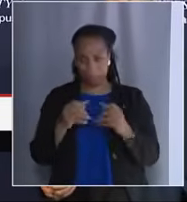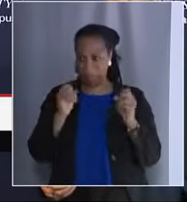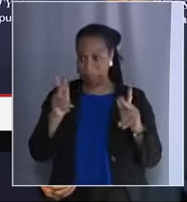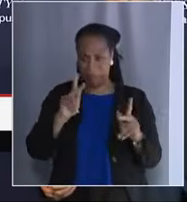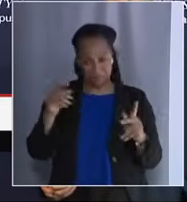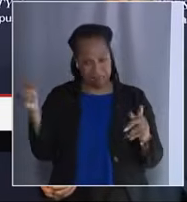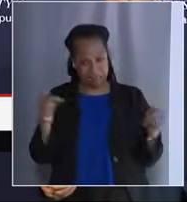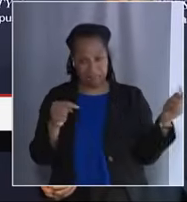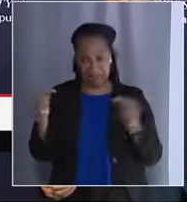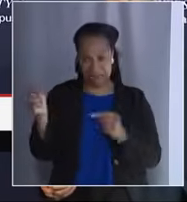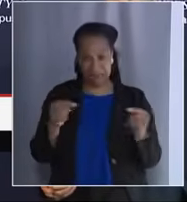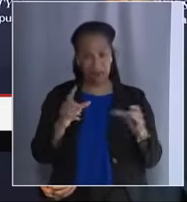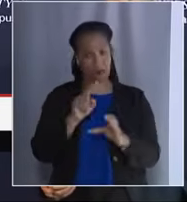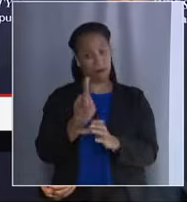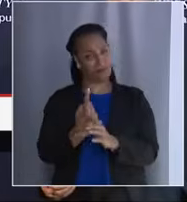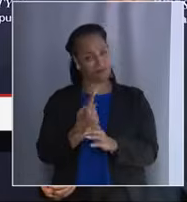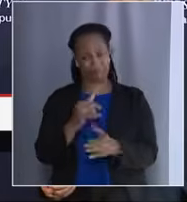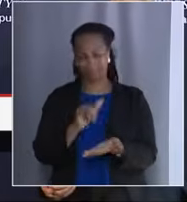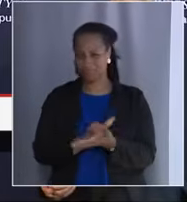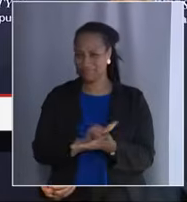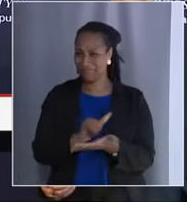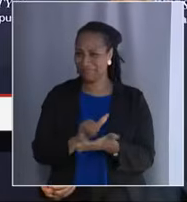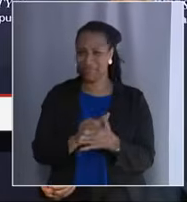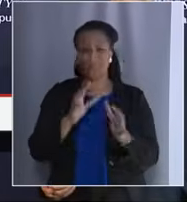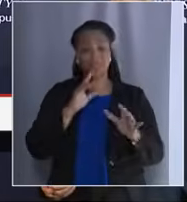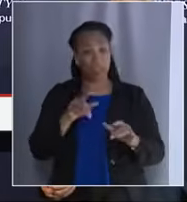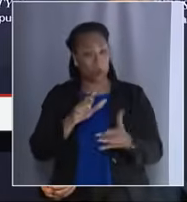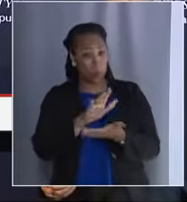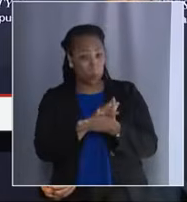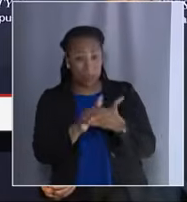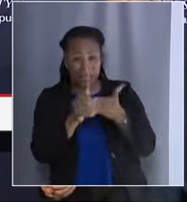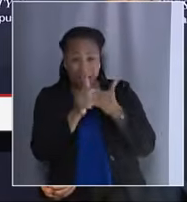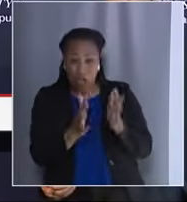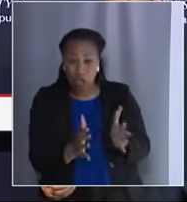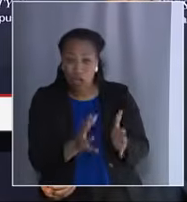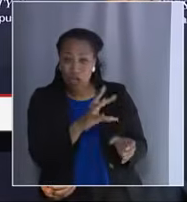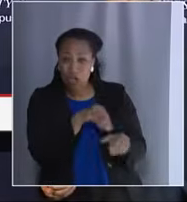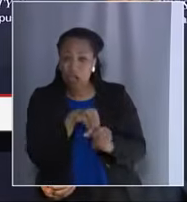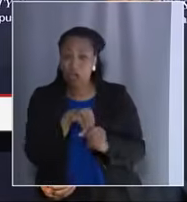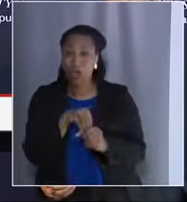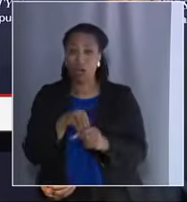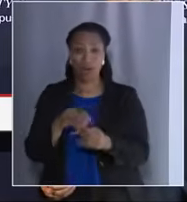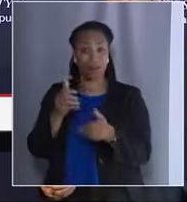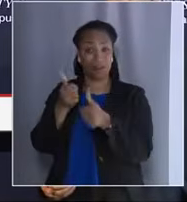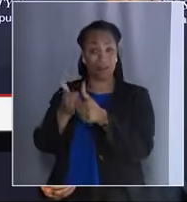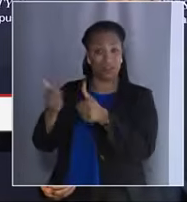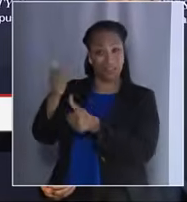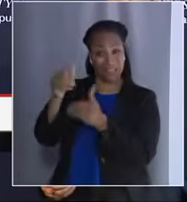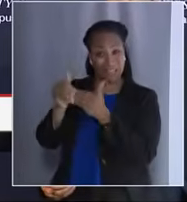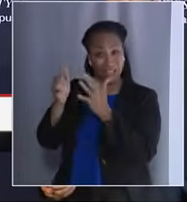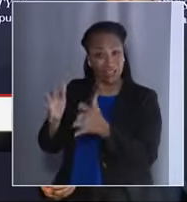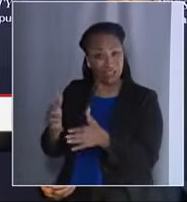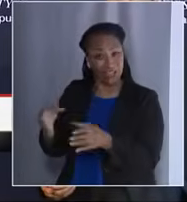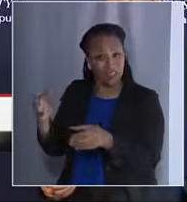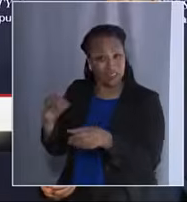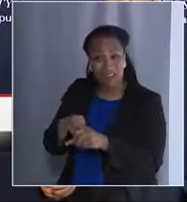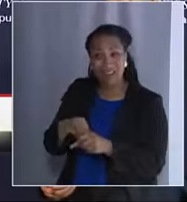administrative leadership who've worked together hand in hand. This was a design build, so we